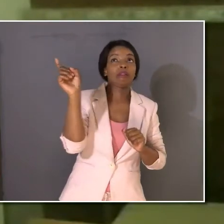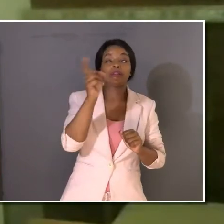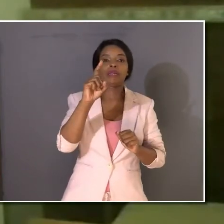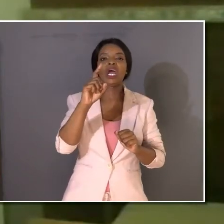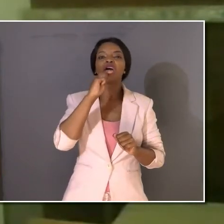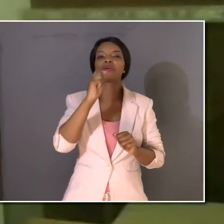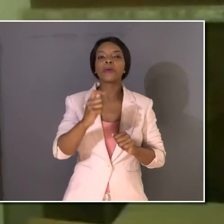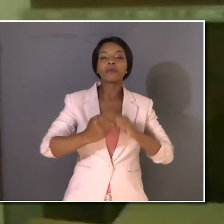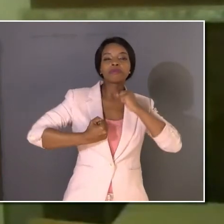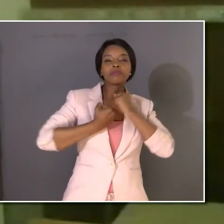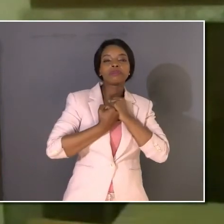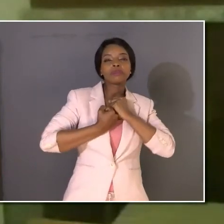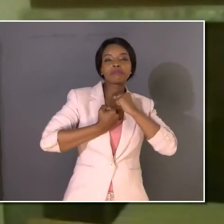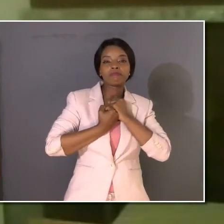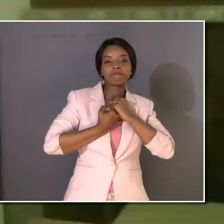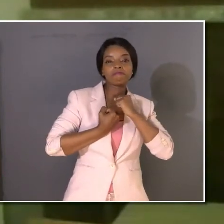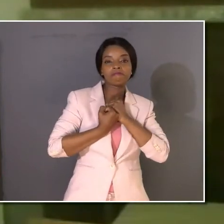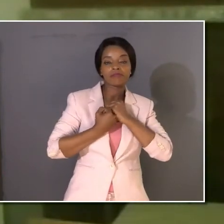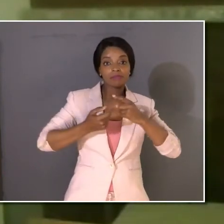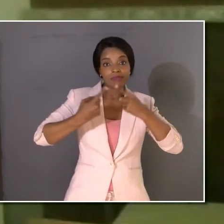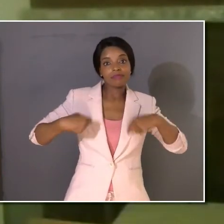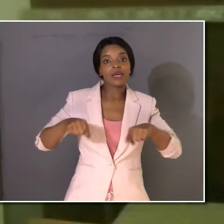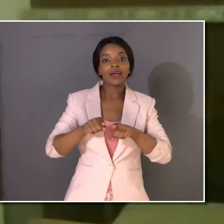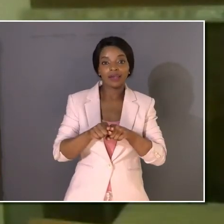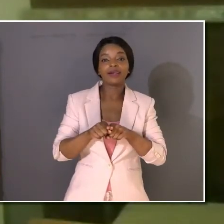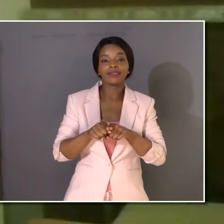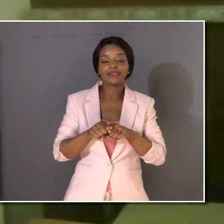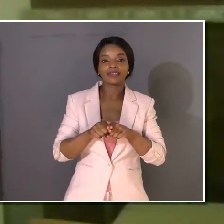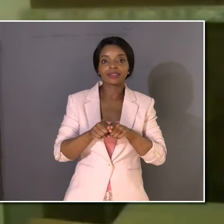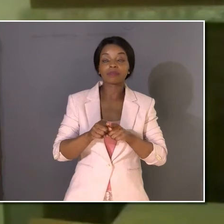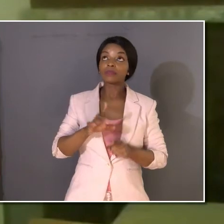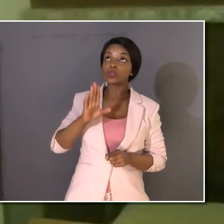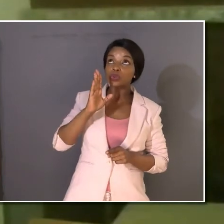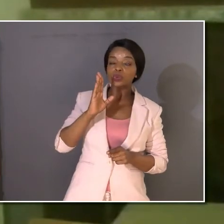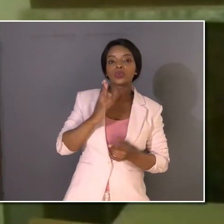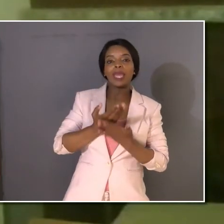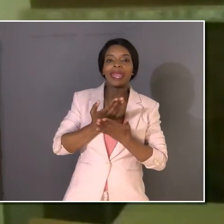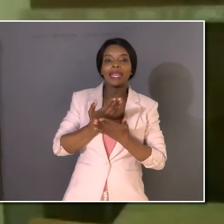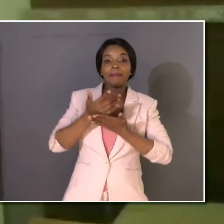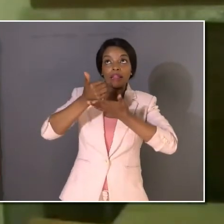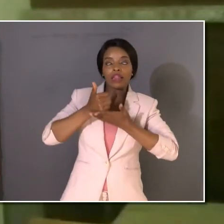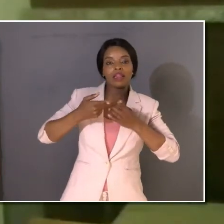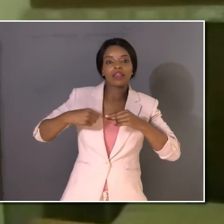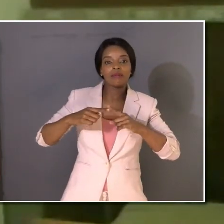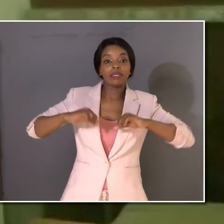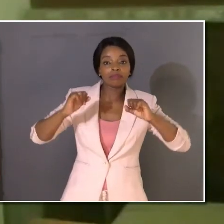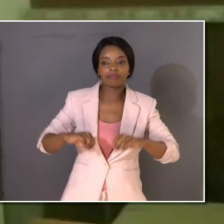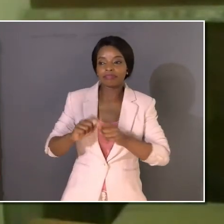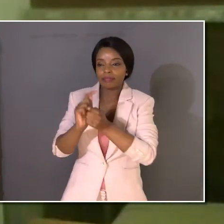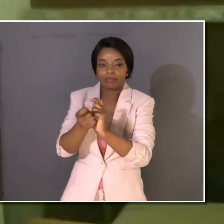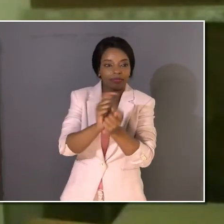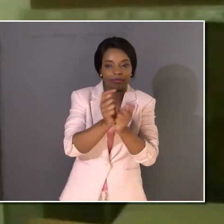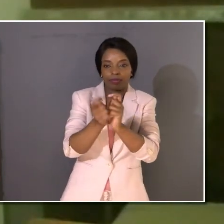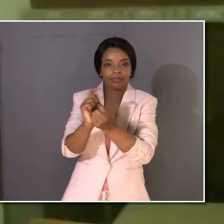extraordinary backing, and that you're really able to make a real difference in the country. So I want to